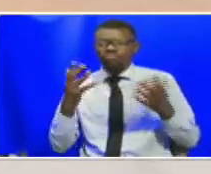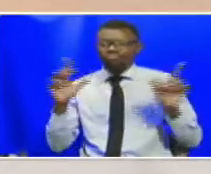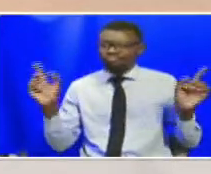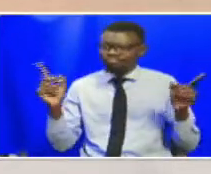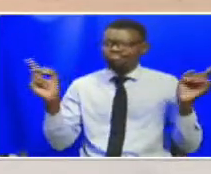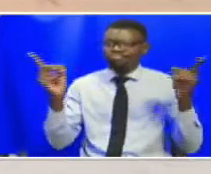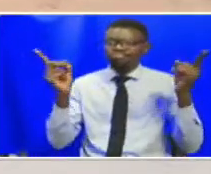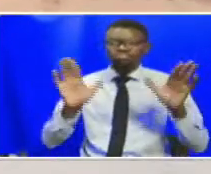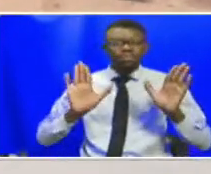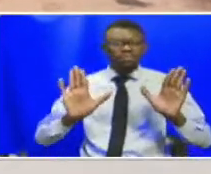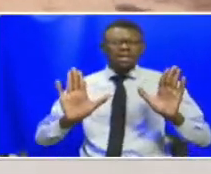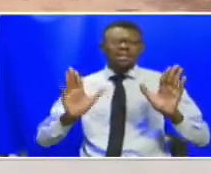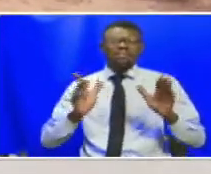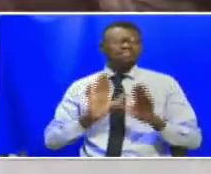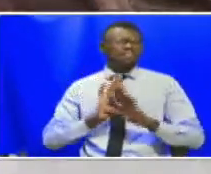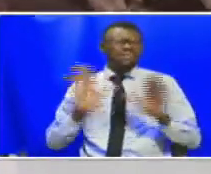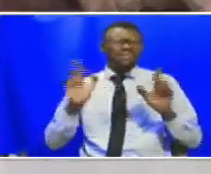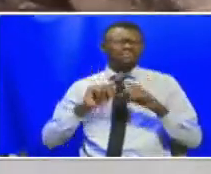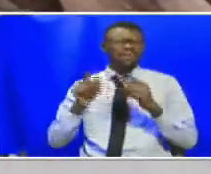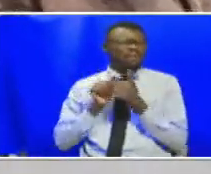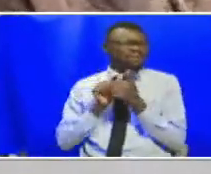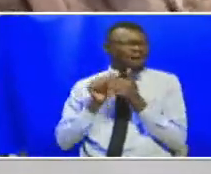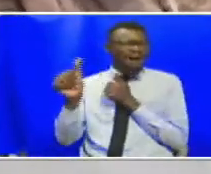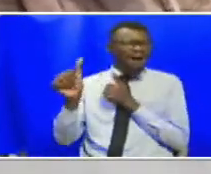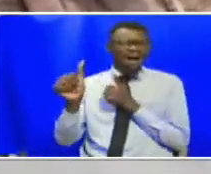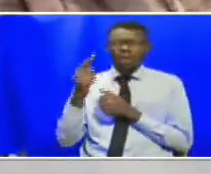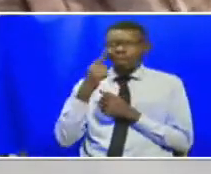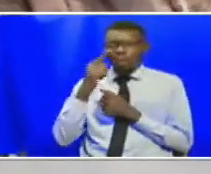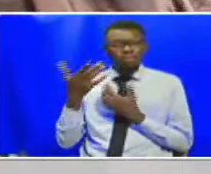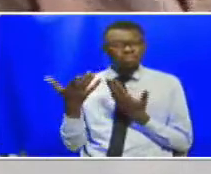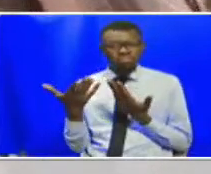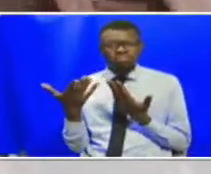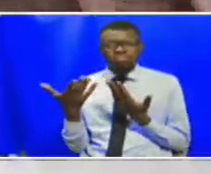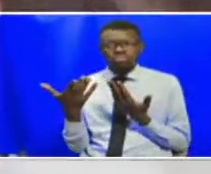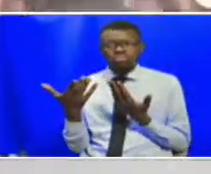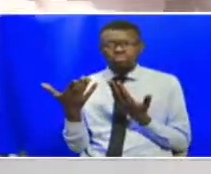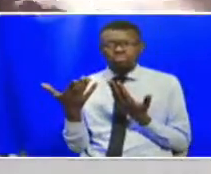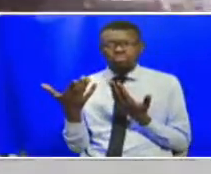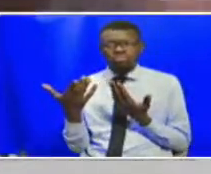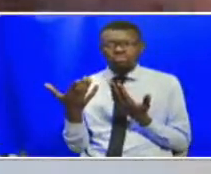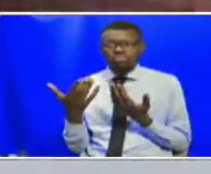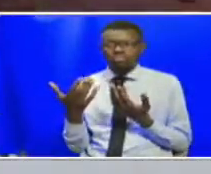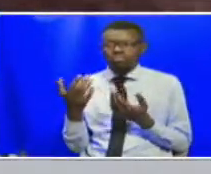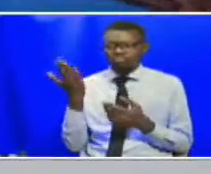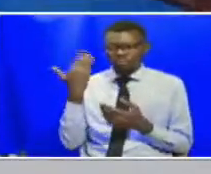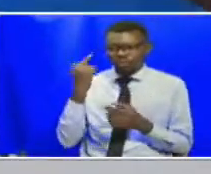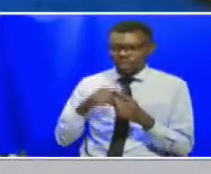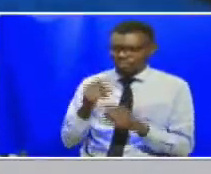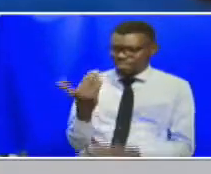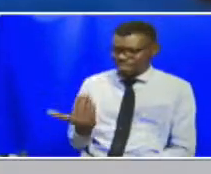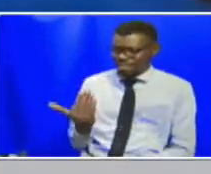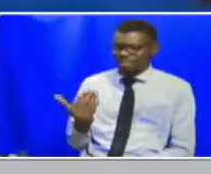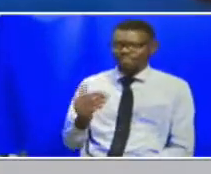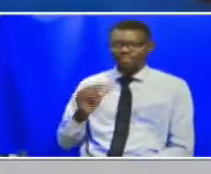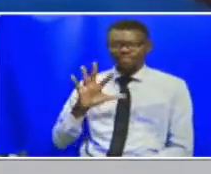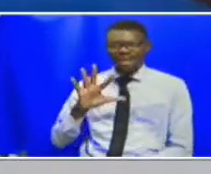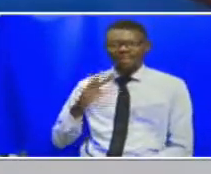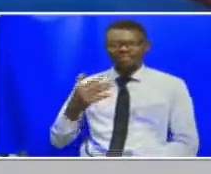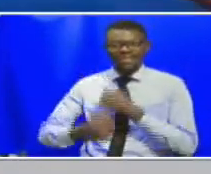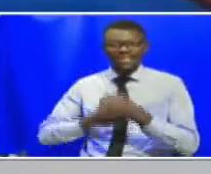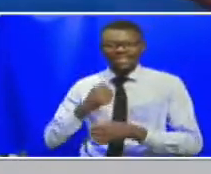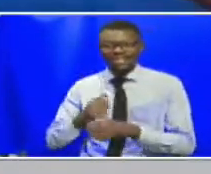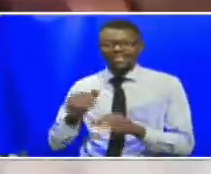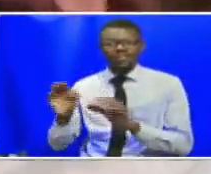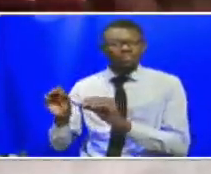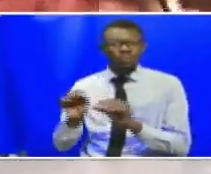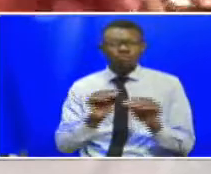fields, which are mostly far away from home. He started when 5 years old, moving from one area to the